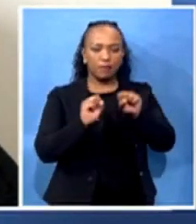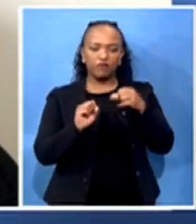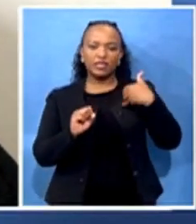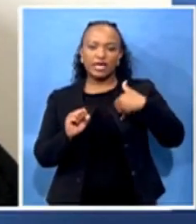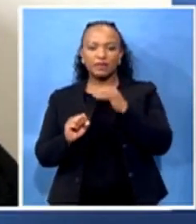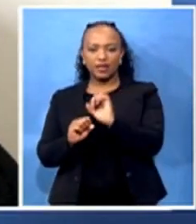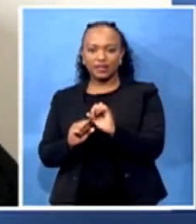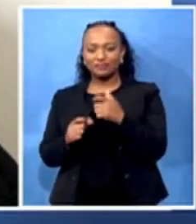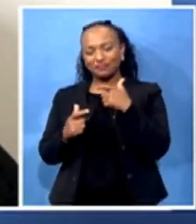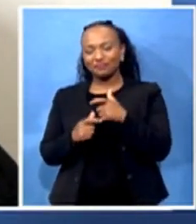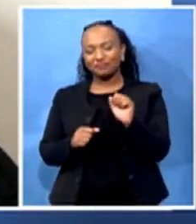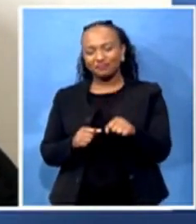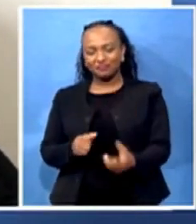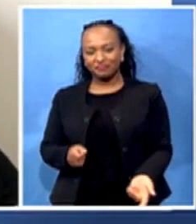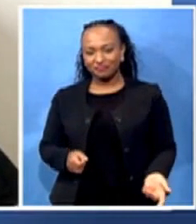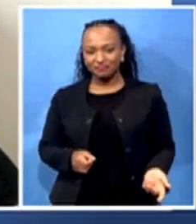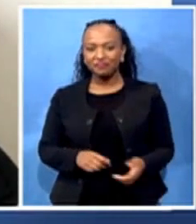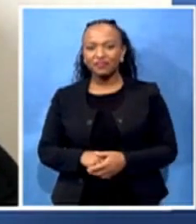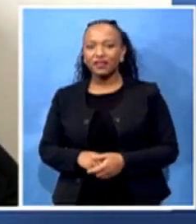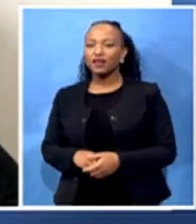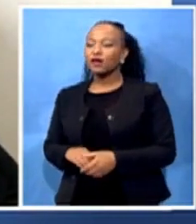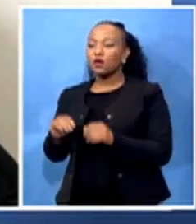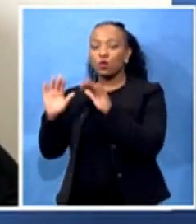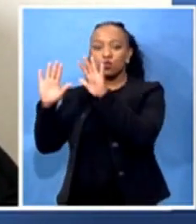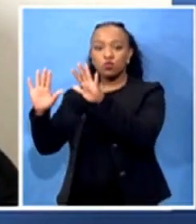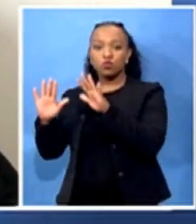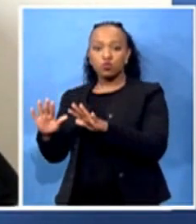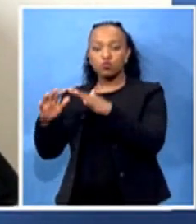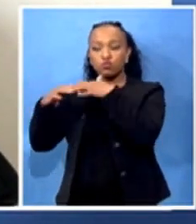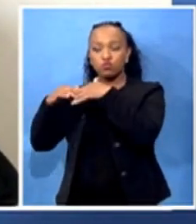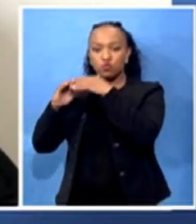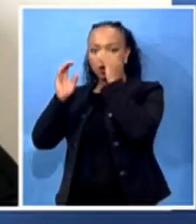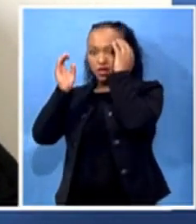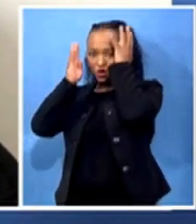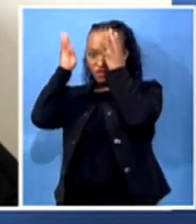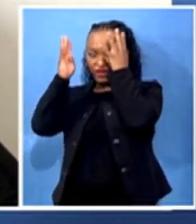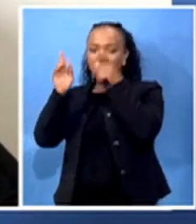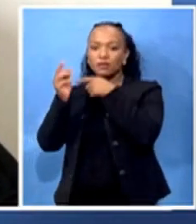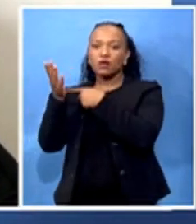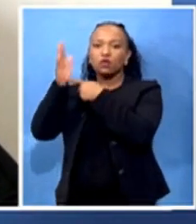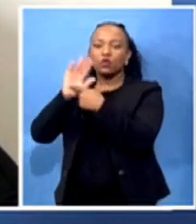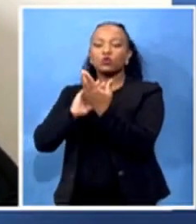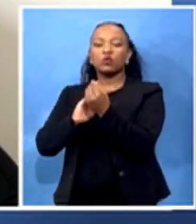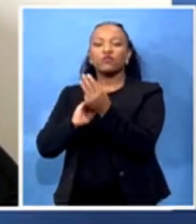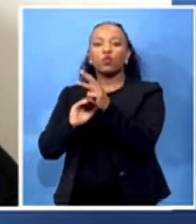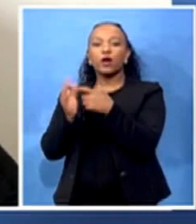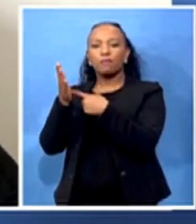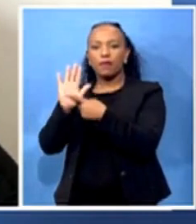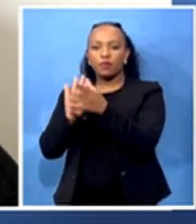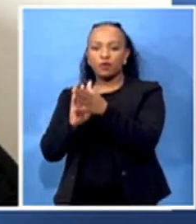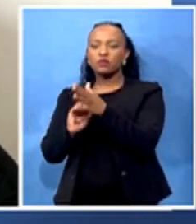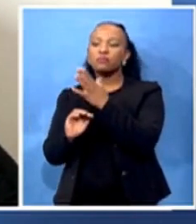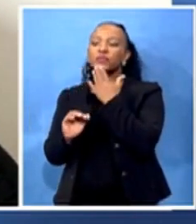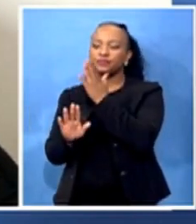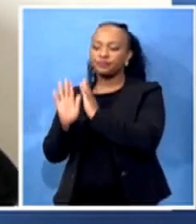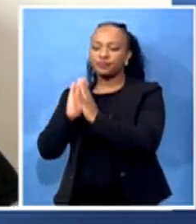Amazing innovation here. In a moment, we will put your translation software to the test. But first, tell us about this software you have developed. How